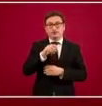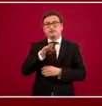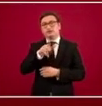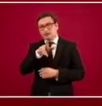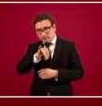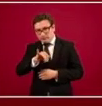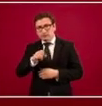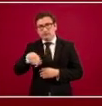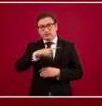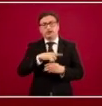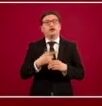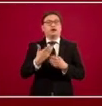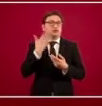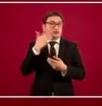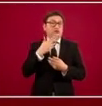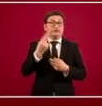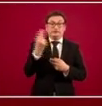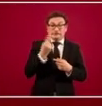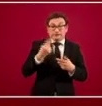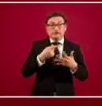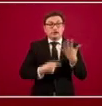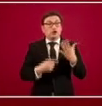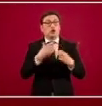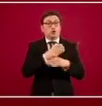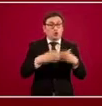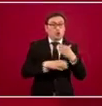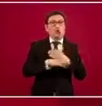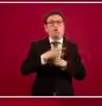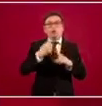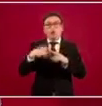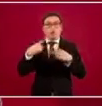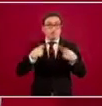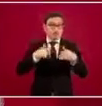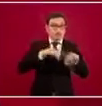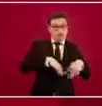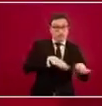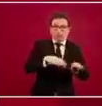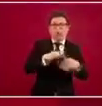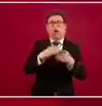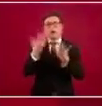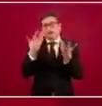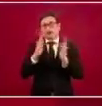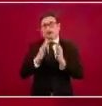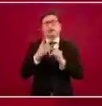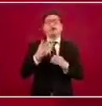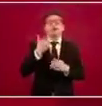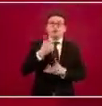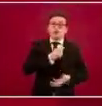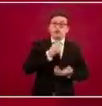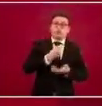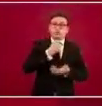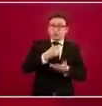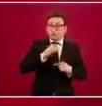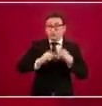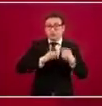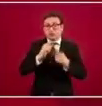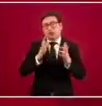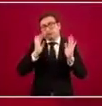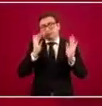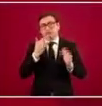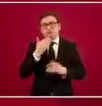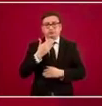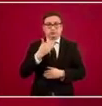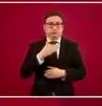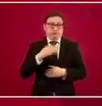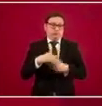Every time the INSABI colleagues come, we've talked about the needs of resources, human resources,